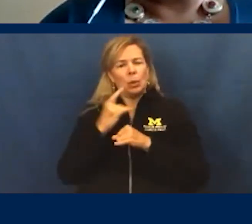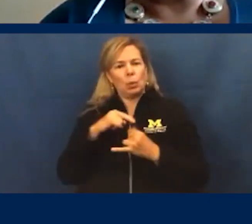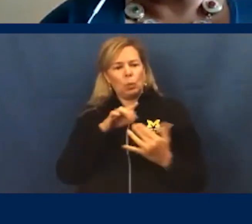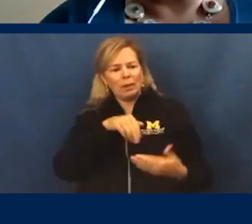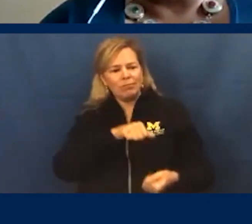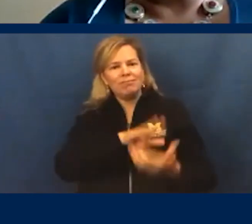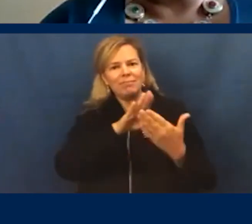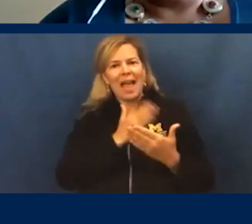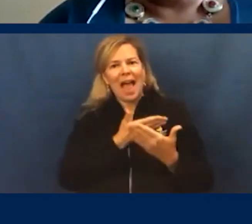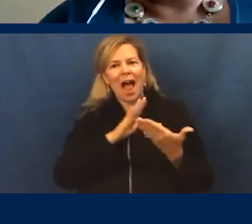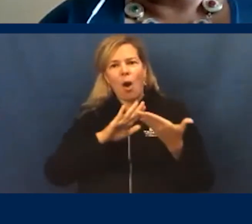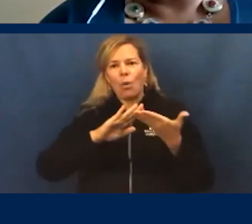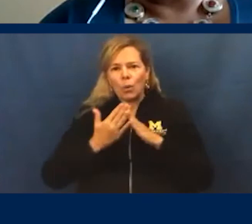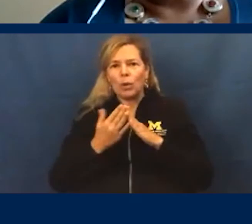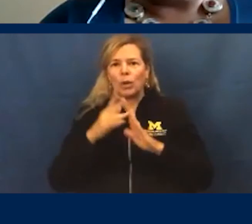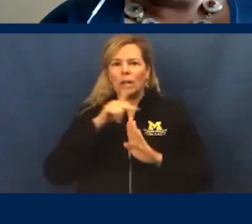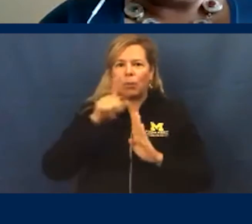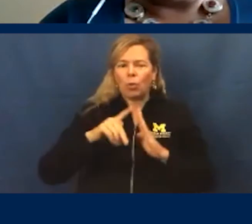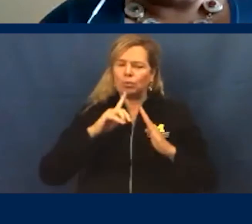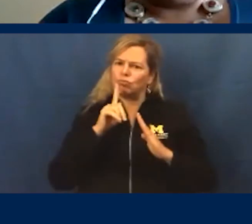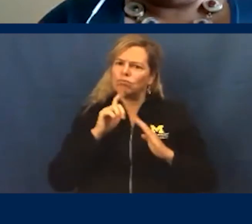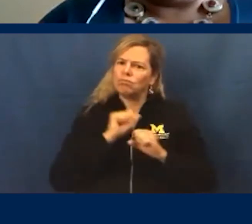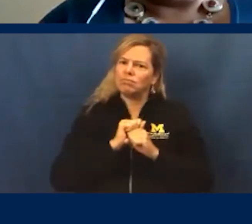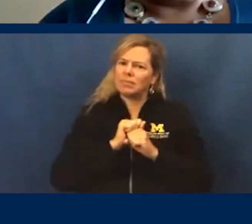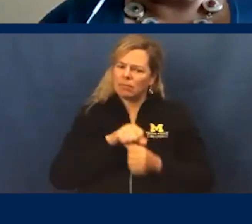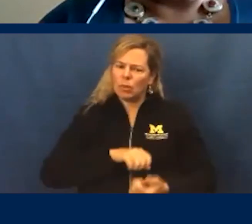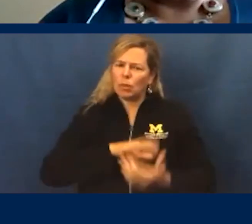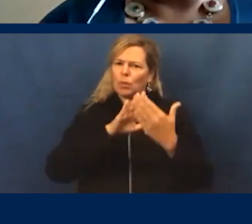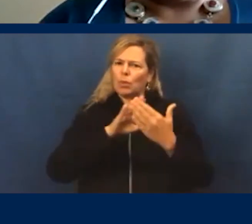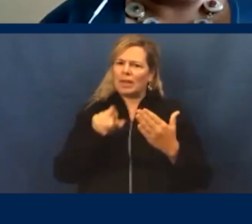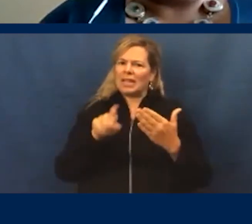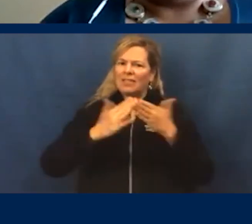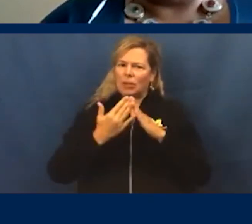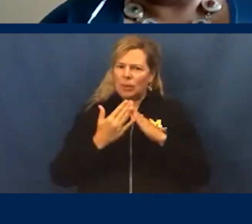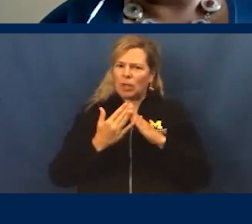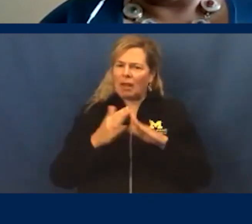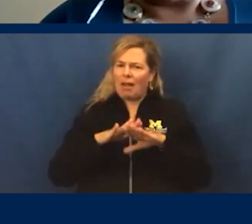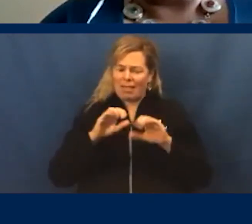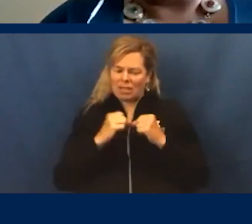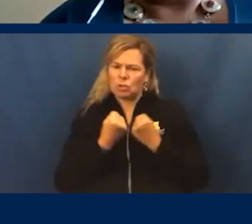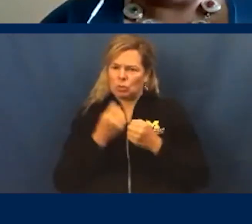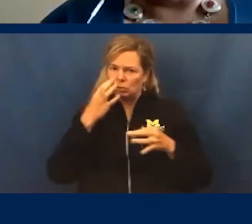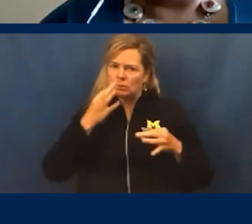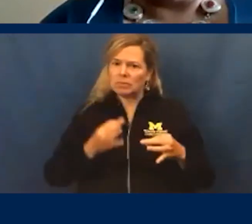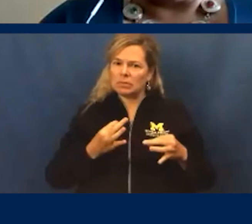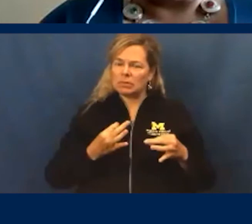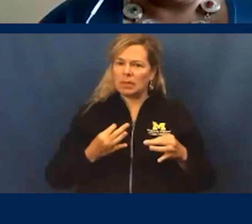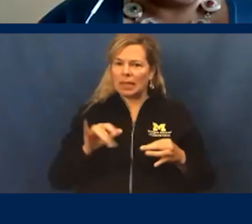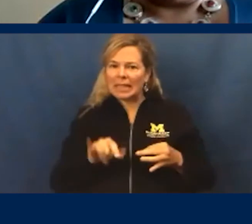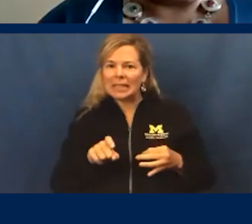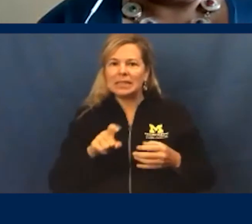I term community anchored that address the needs of the community on a social determinant level or social needs such as housing,